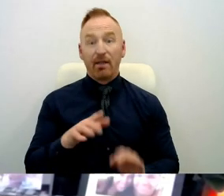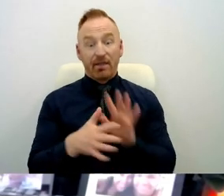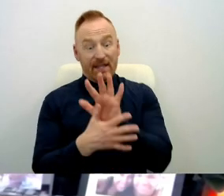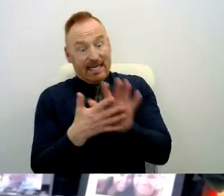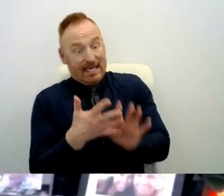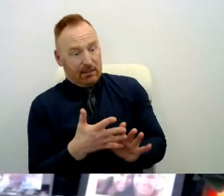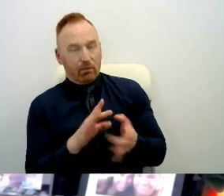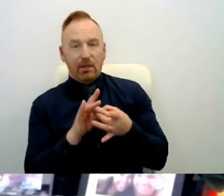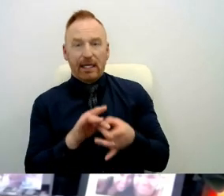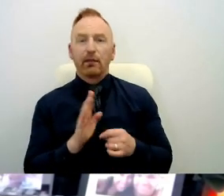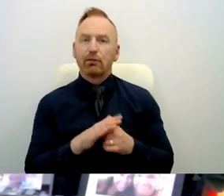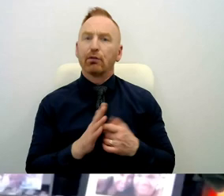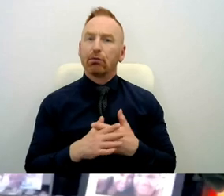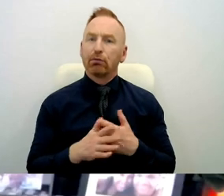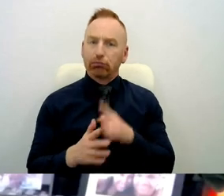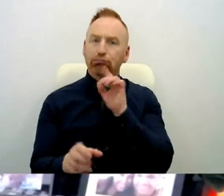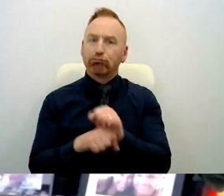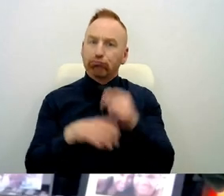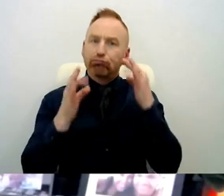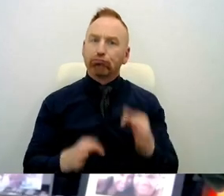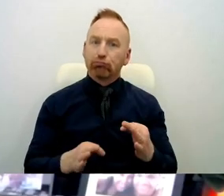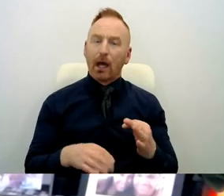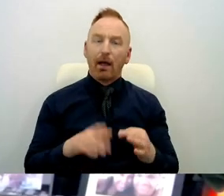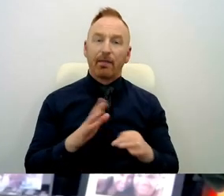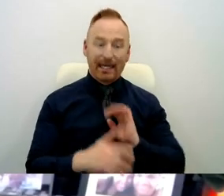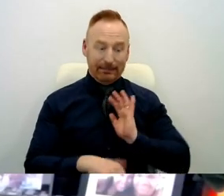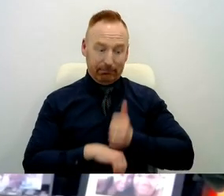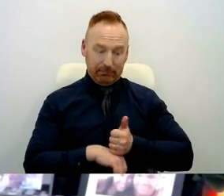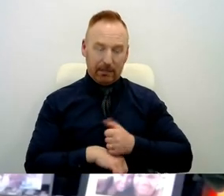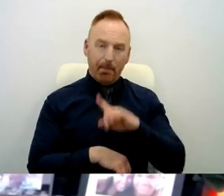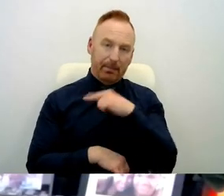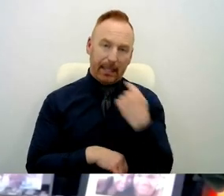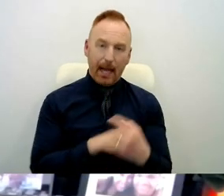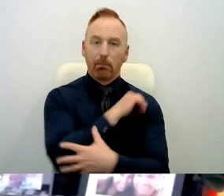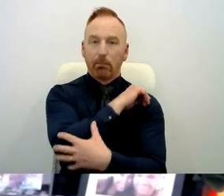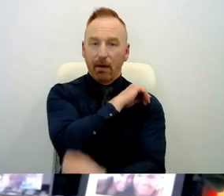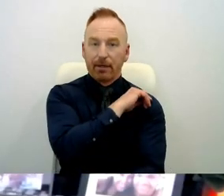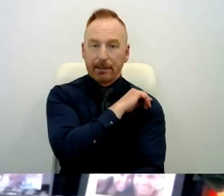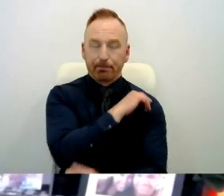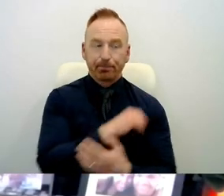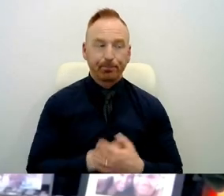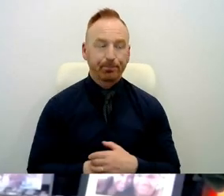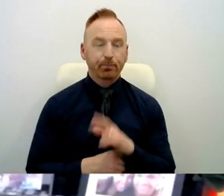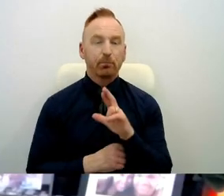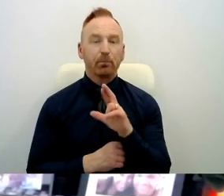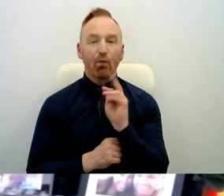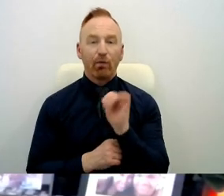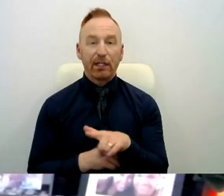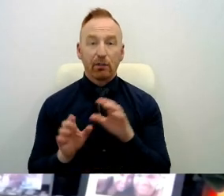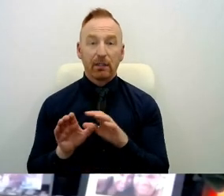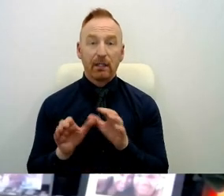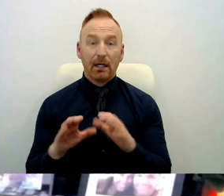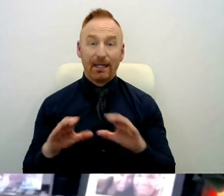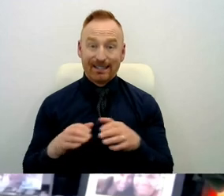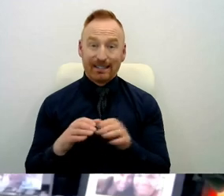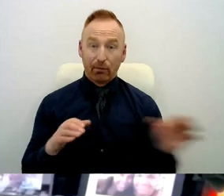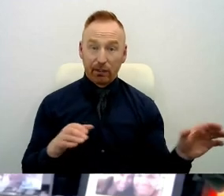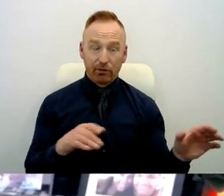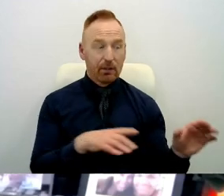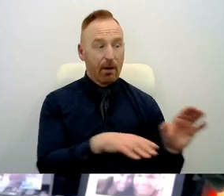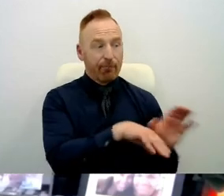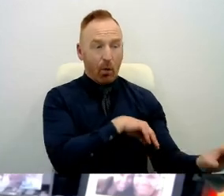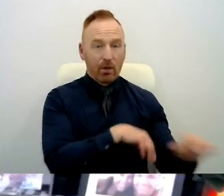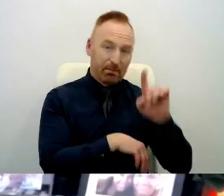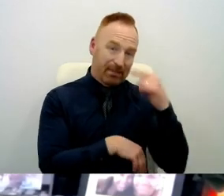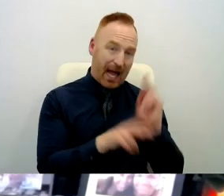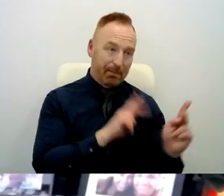deliberate decisions, these are the decisions we're talking about that created Black poverty. Racial segregation practices forced